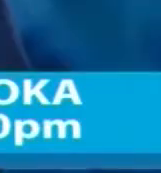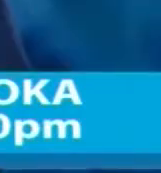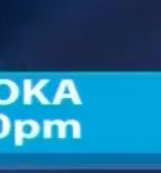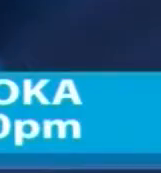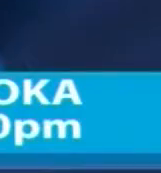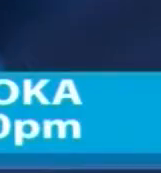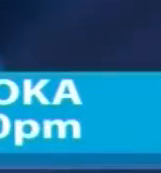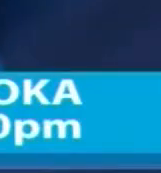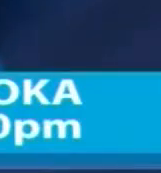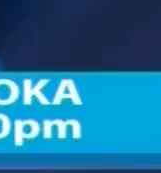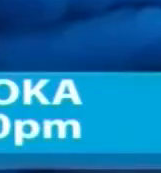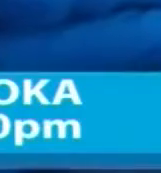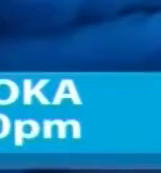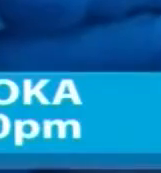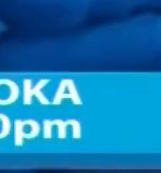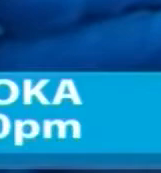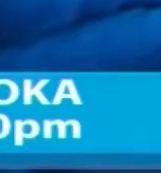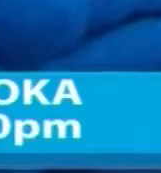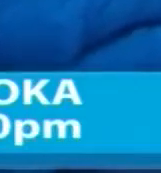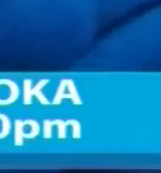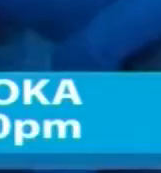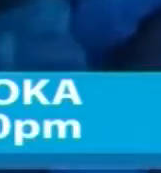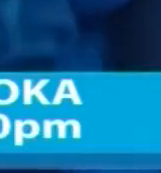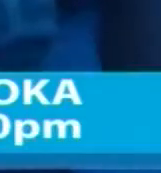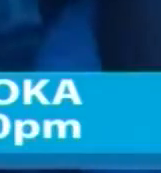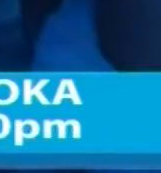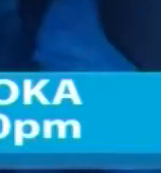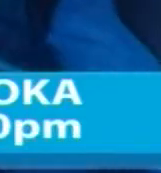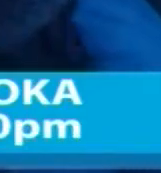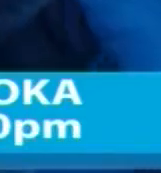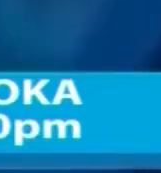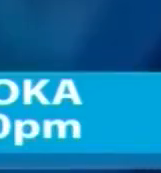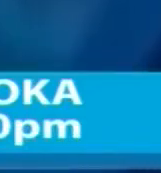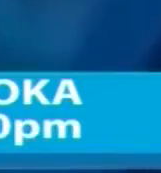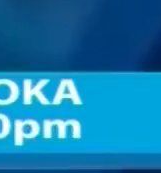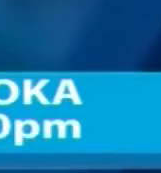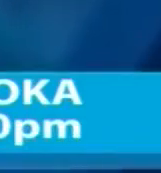Here, drink this. What happened?